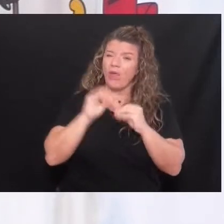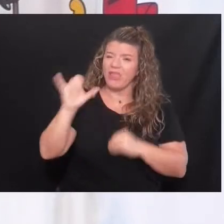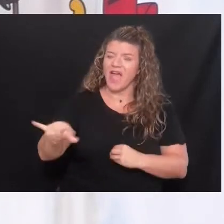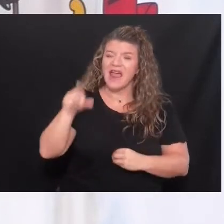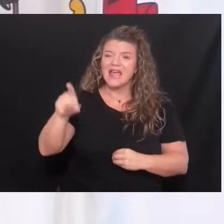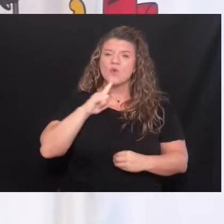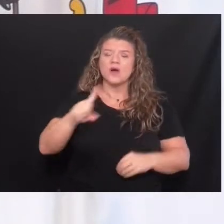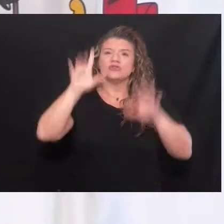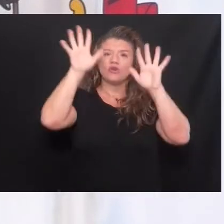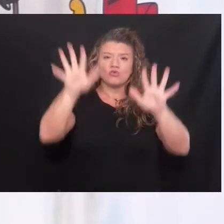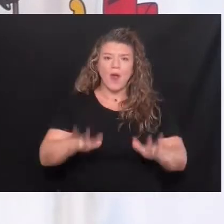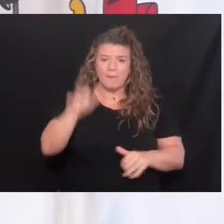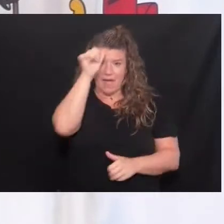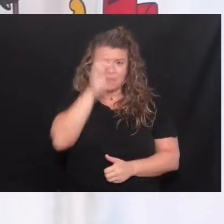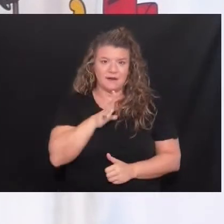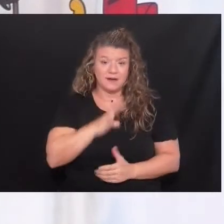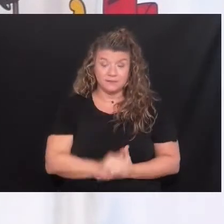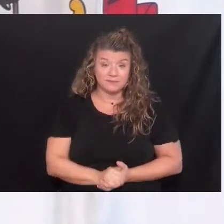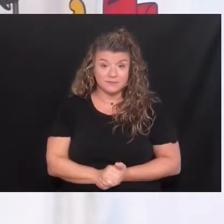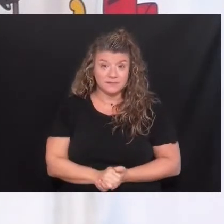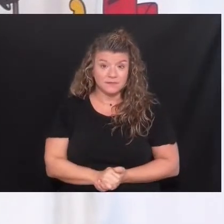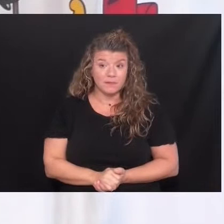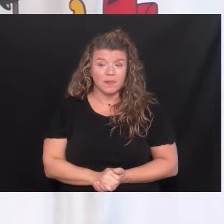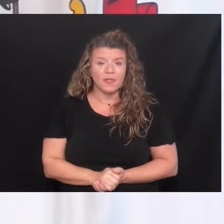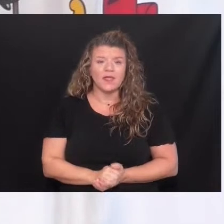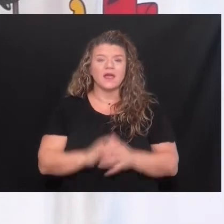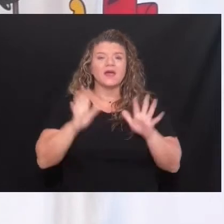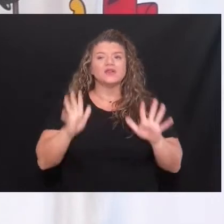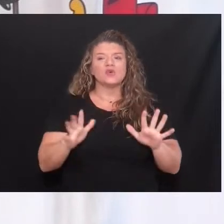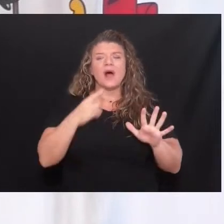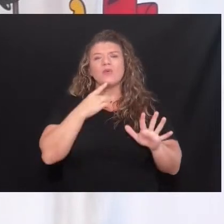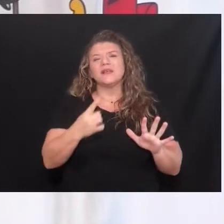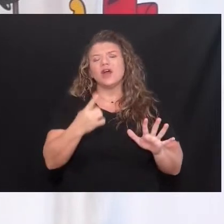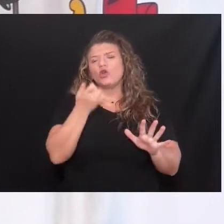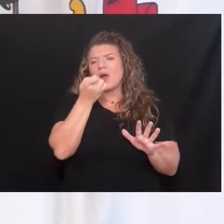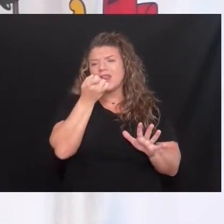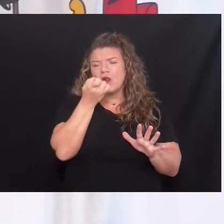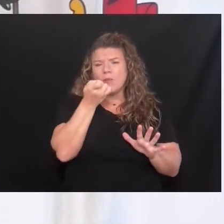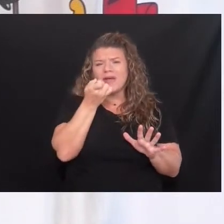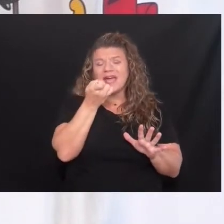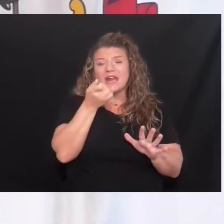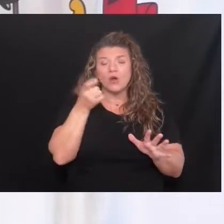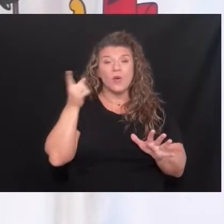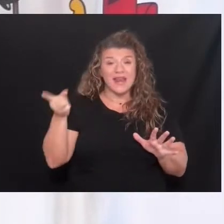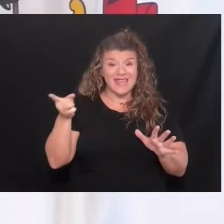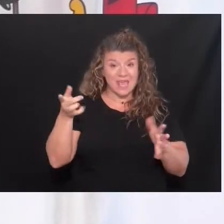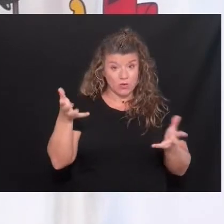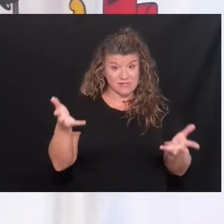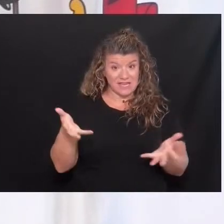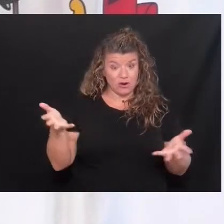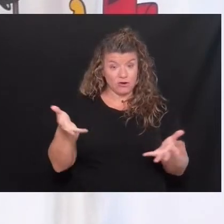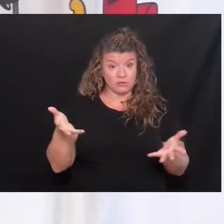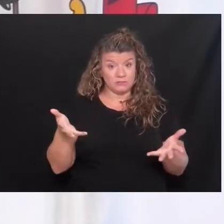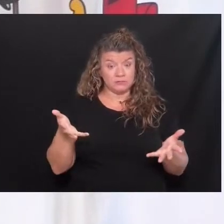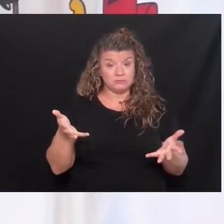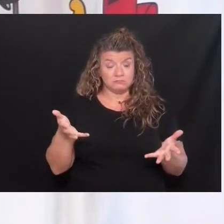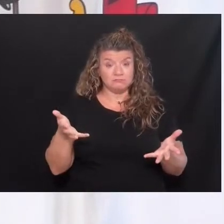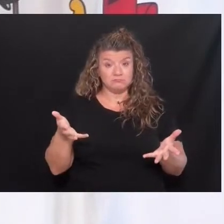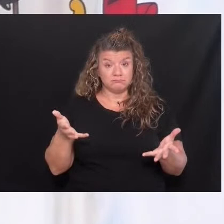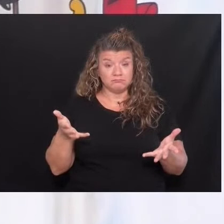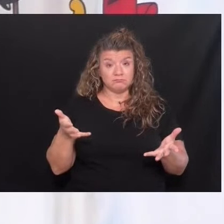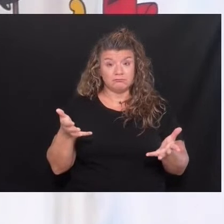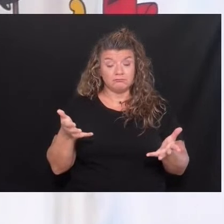And so I want to tell you just a little bit, you know, when he was here, you